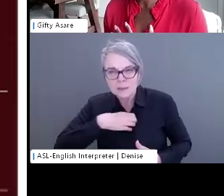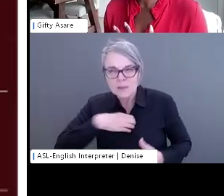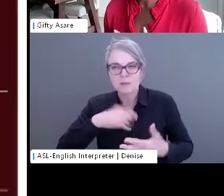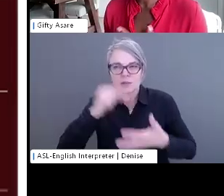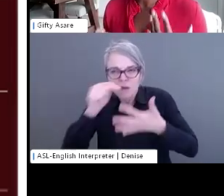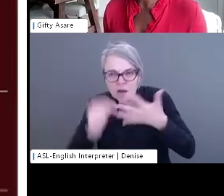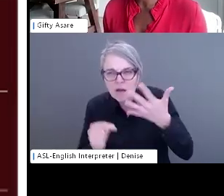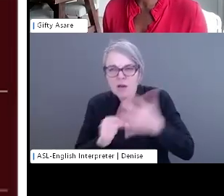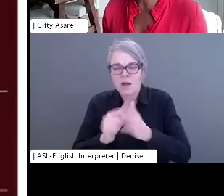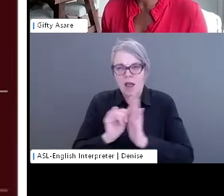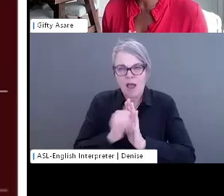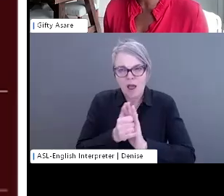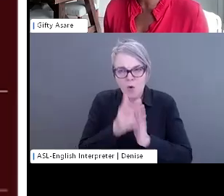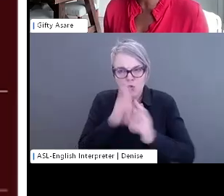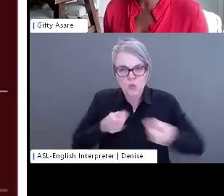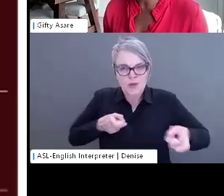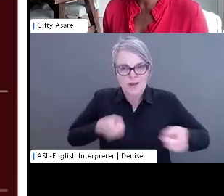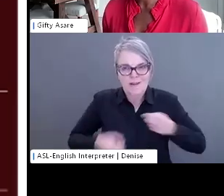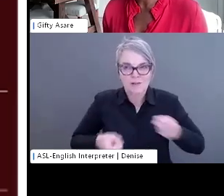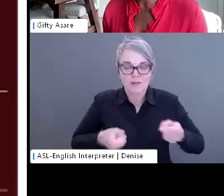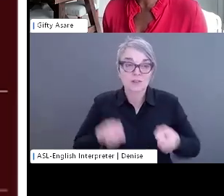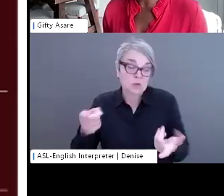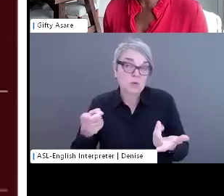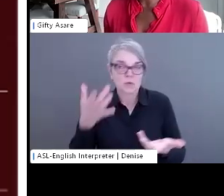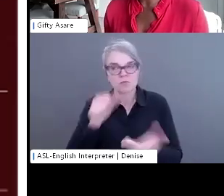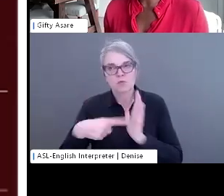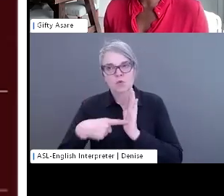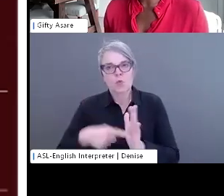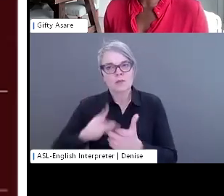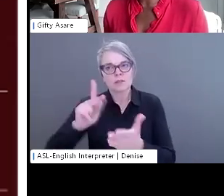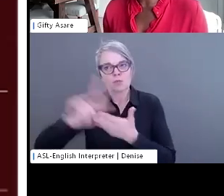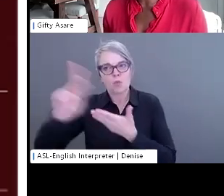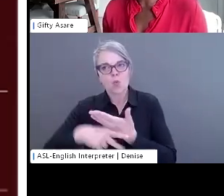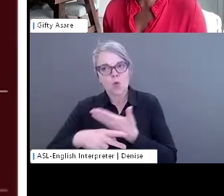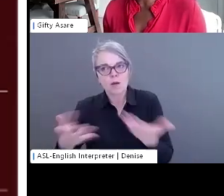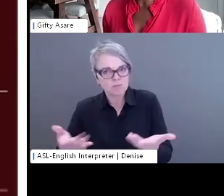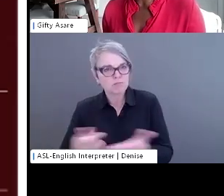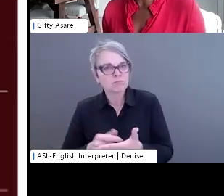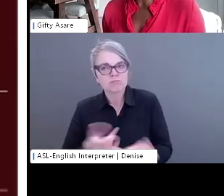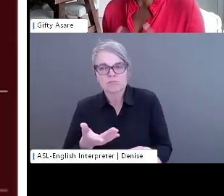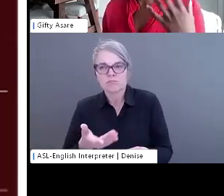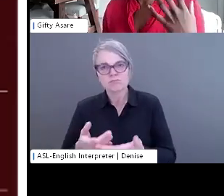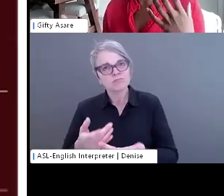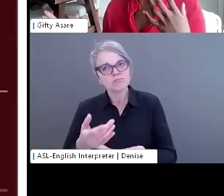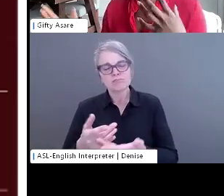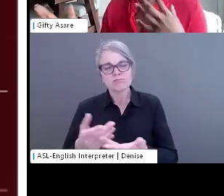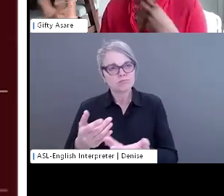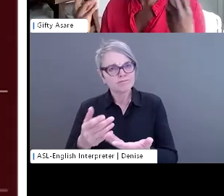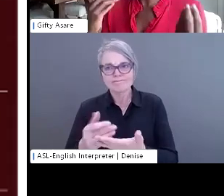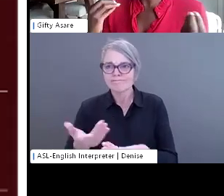that speaks to kind of the practicality of the program and how survivors were able to learn, for example,